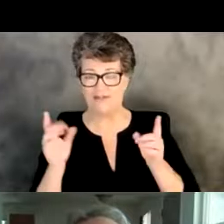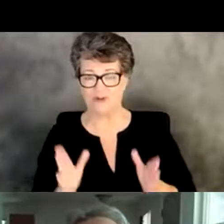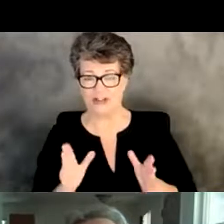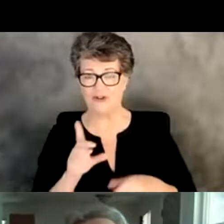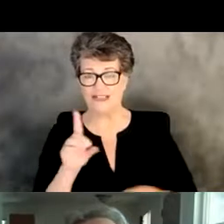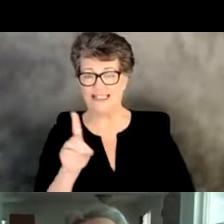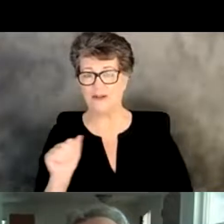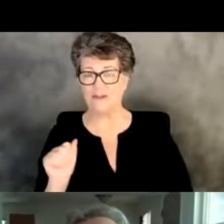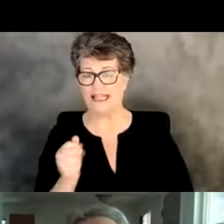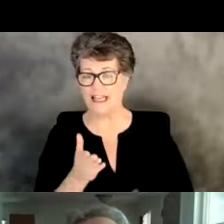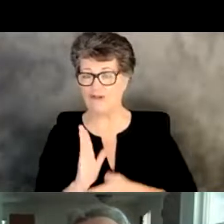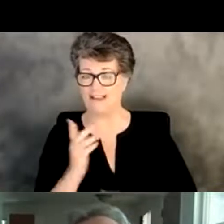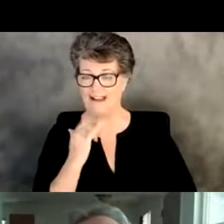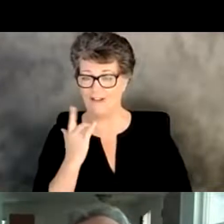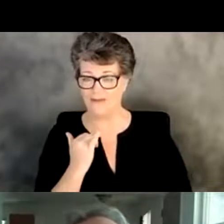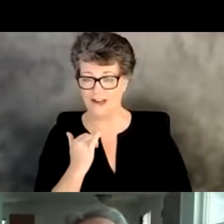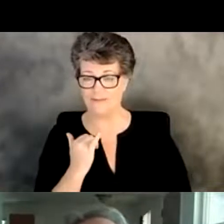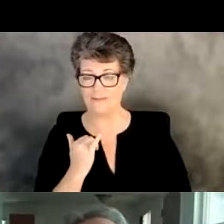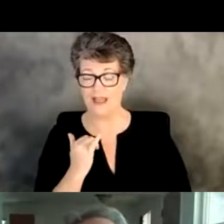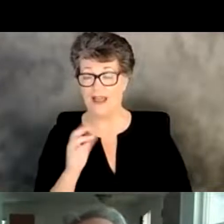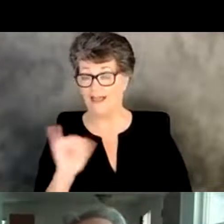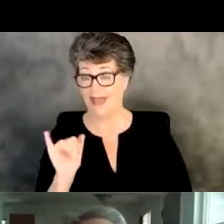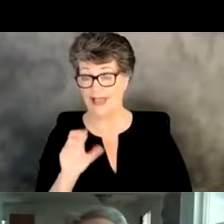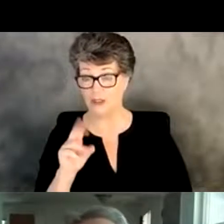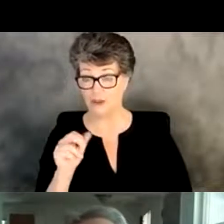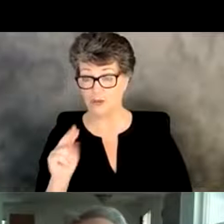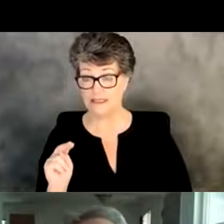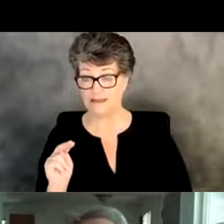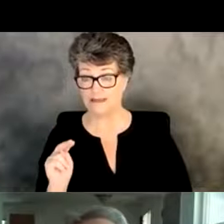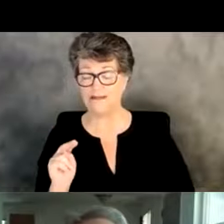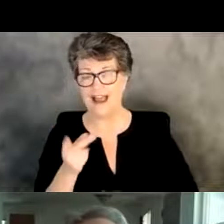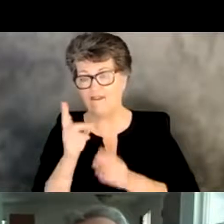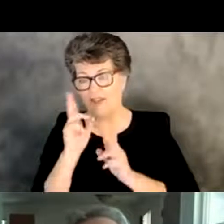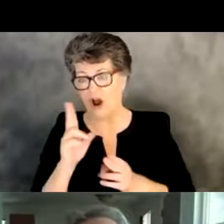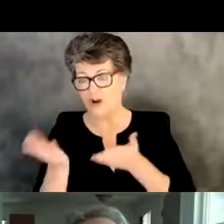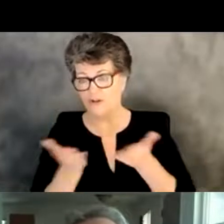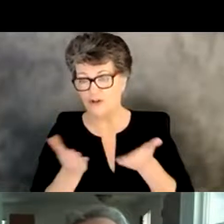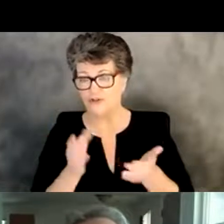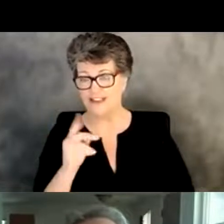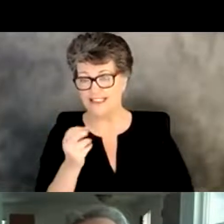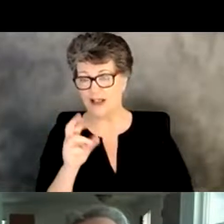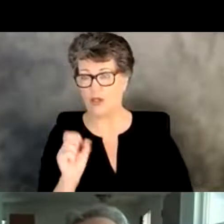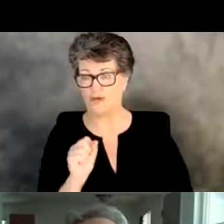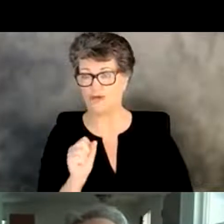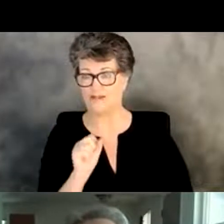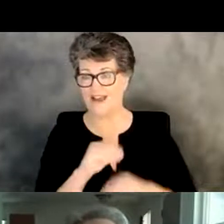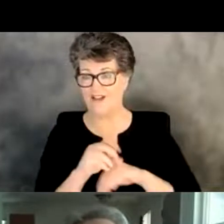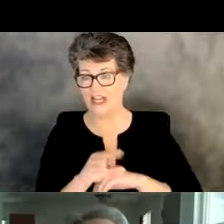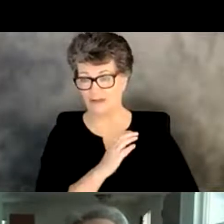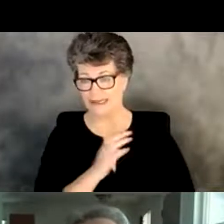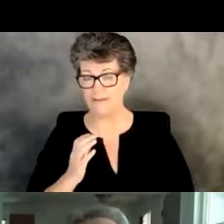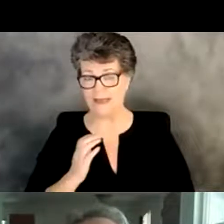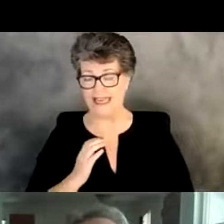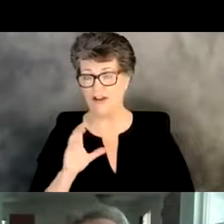Rights California. Like Susan, I had the honor of serving on the Stakeholder Advisory Committee for the